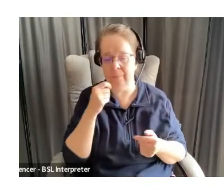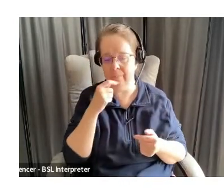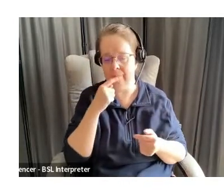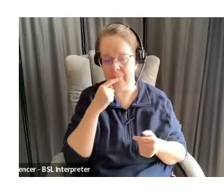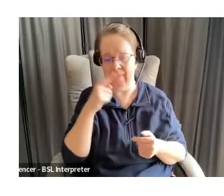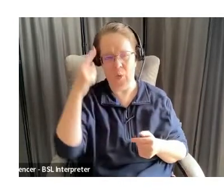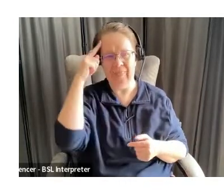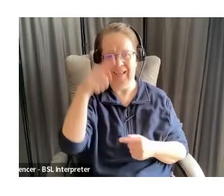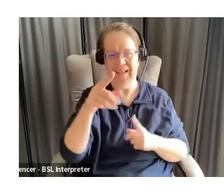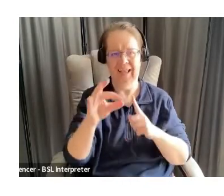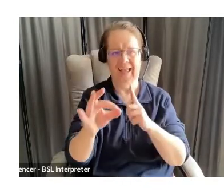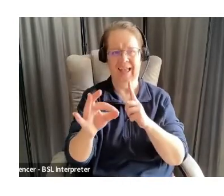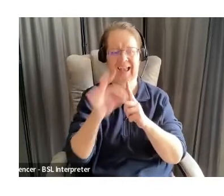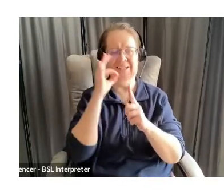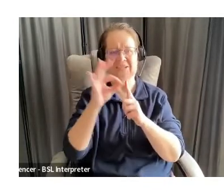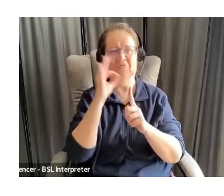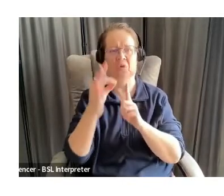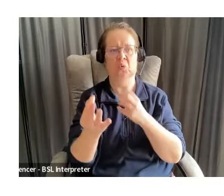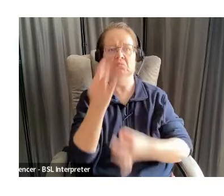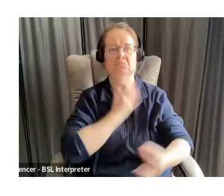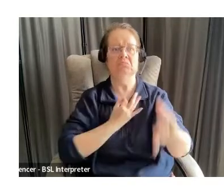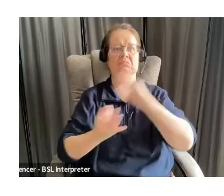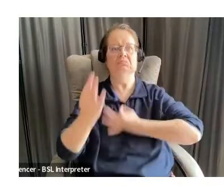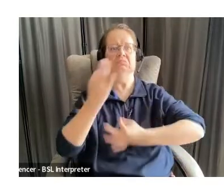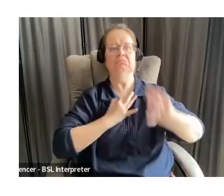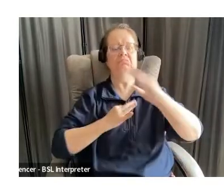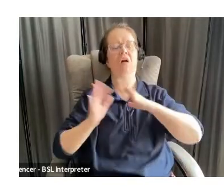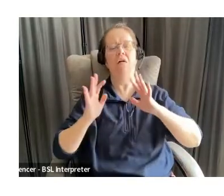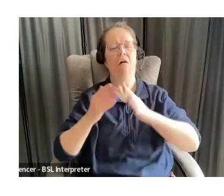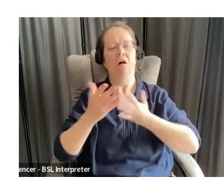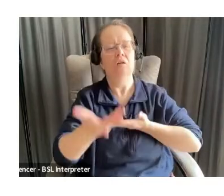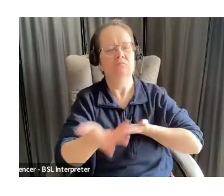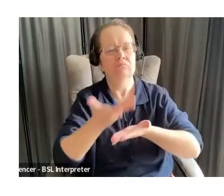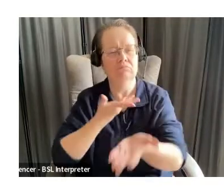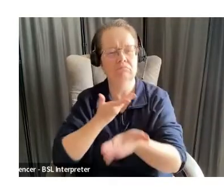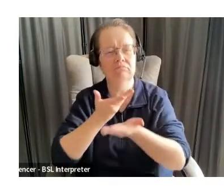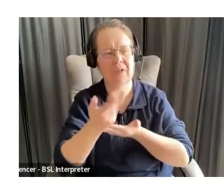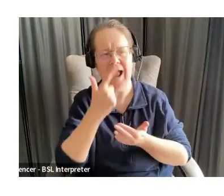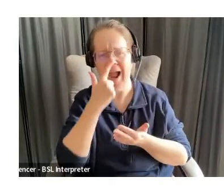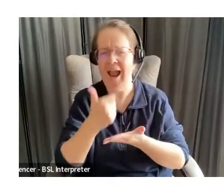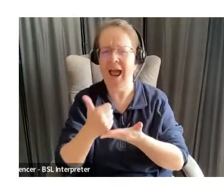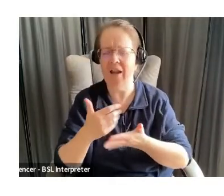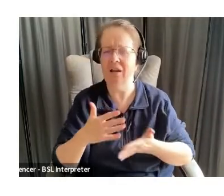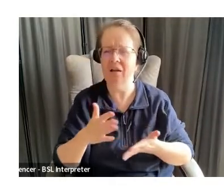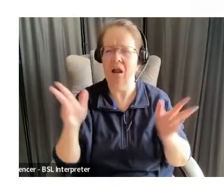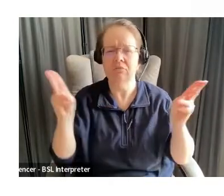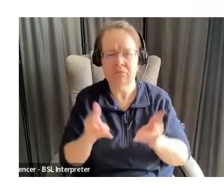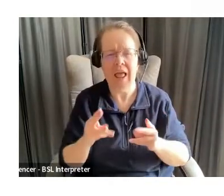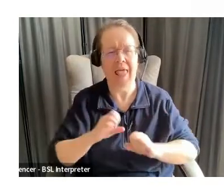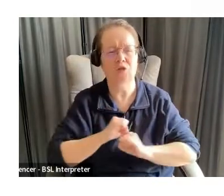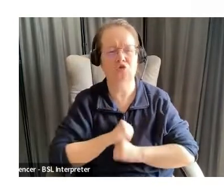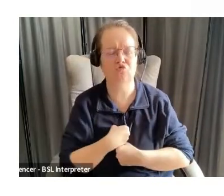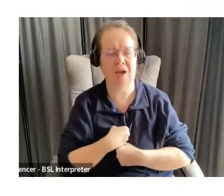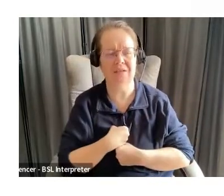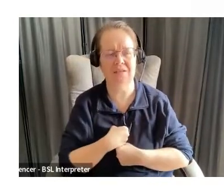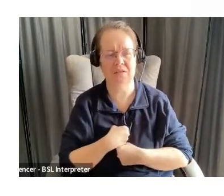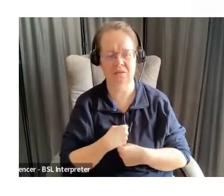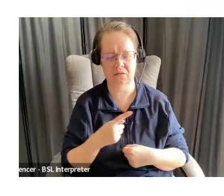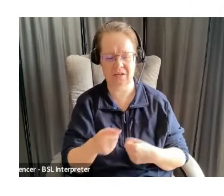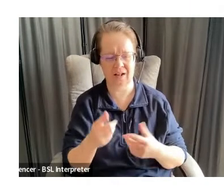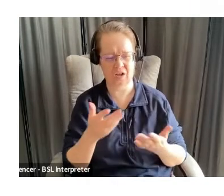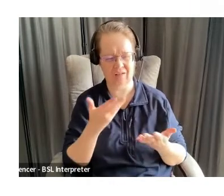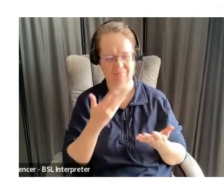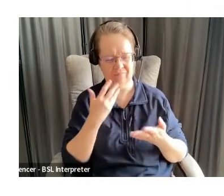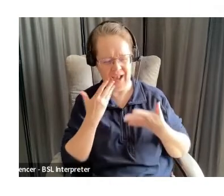the interview in those sorts of ways, it can help you feel less stressed. So, it's about creating that